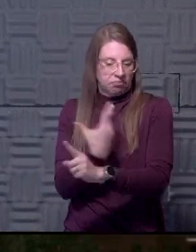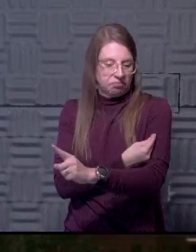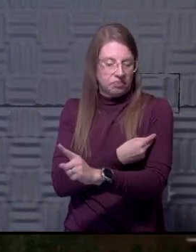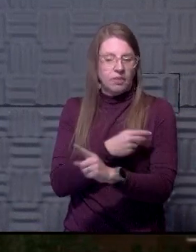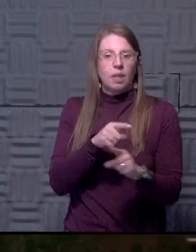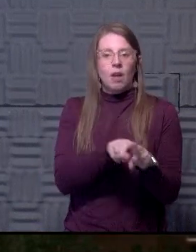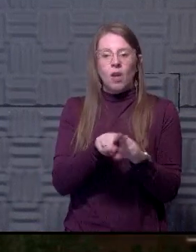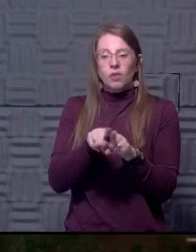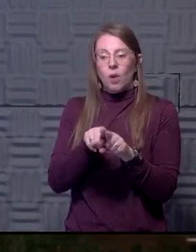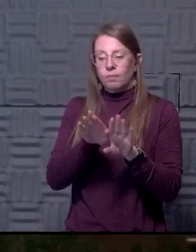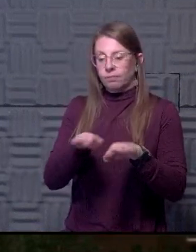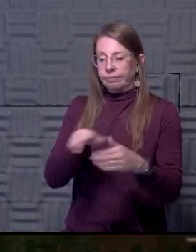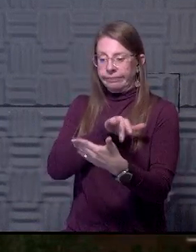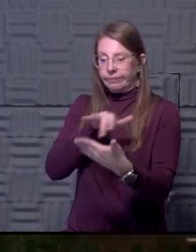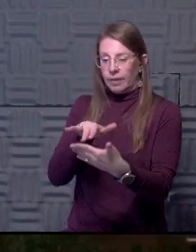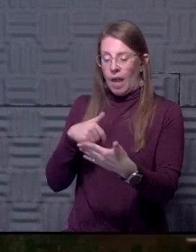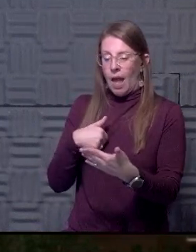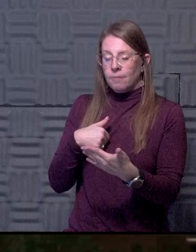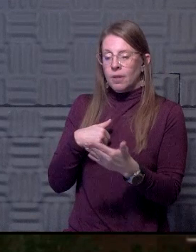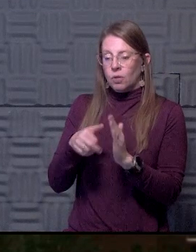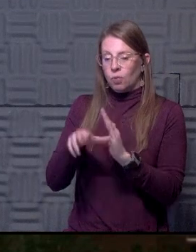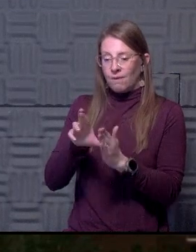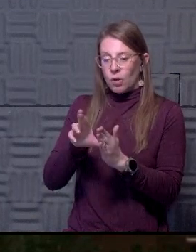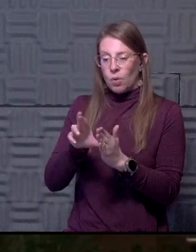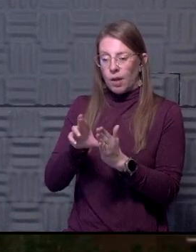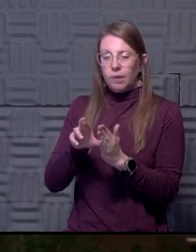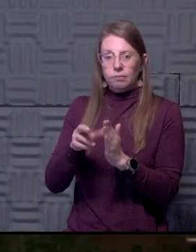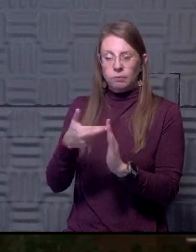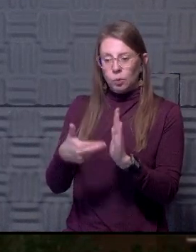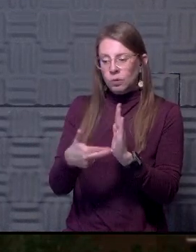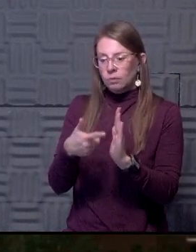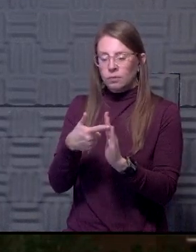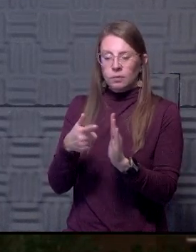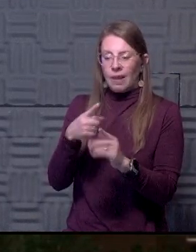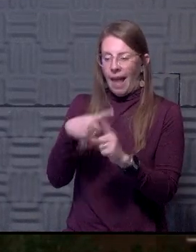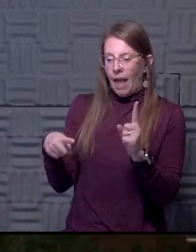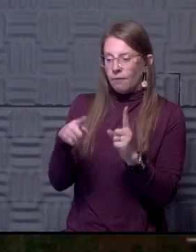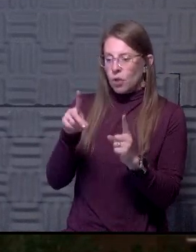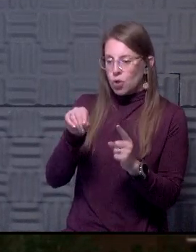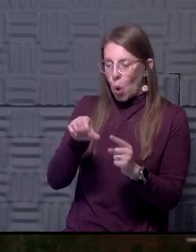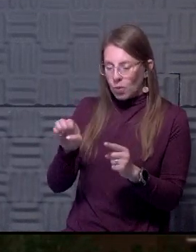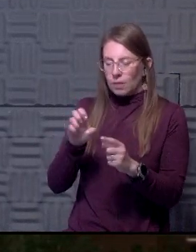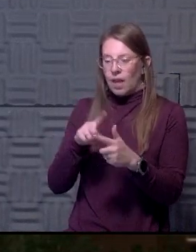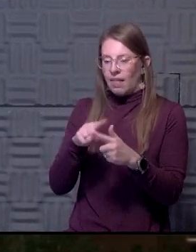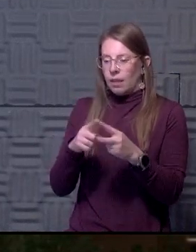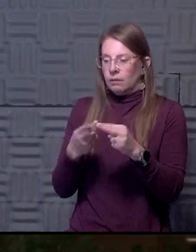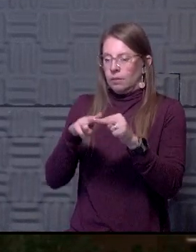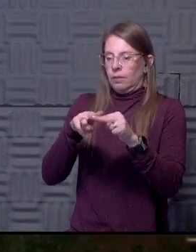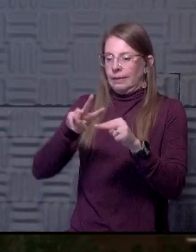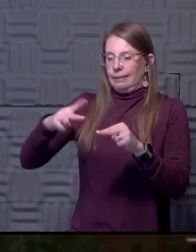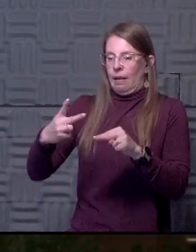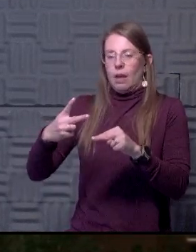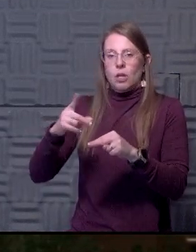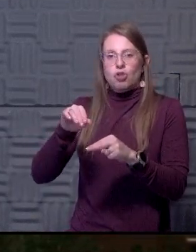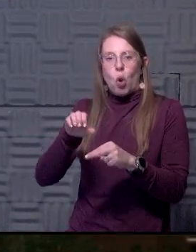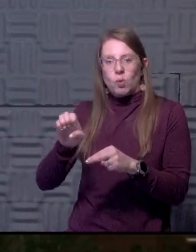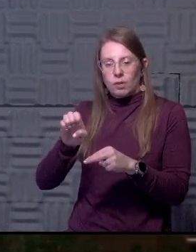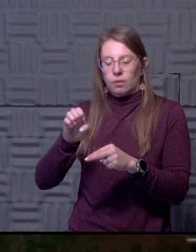doing in pediatrics, I've been reviewing those protocols already. And we start with half the dose, and then you go up a second dose, and it's dose